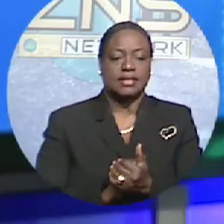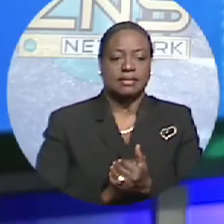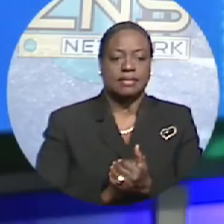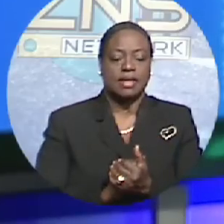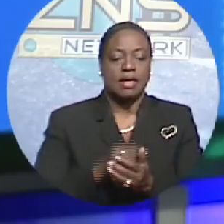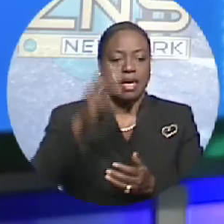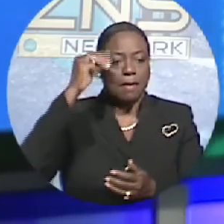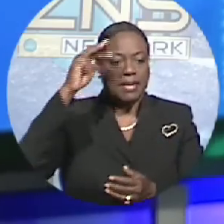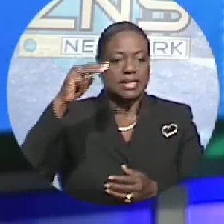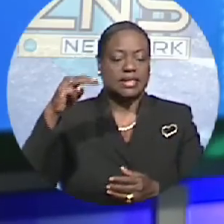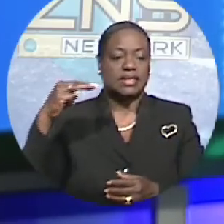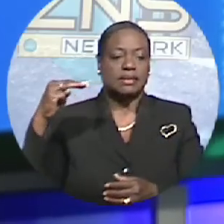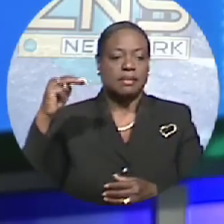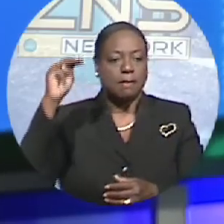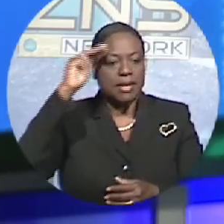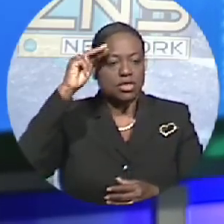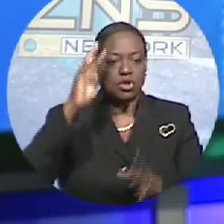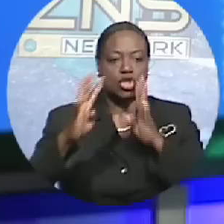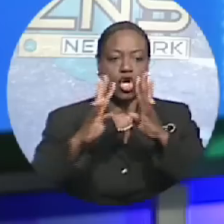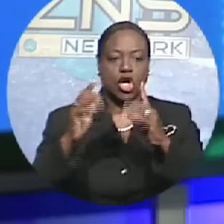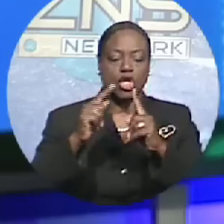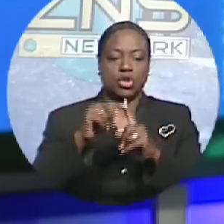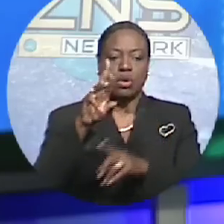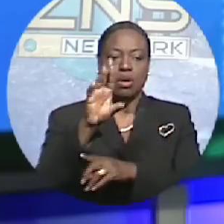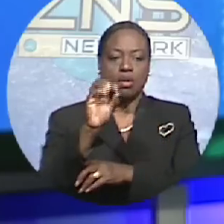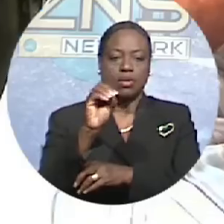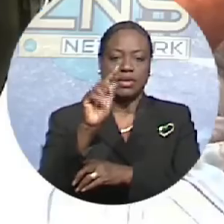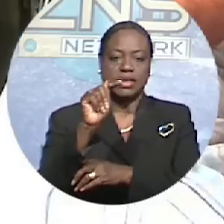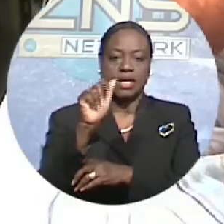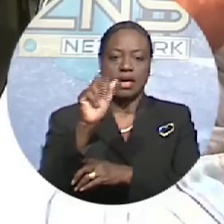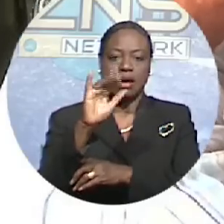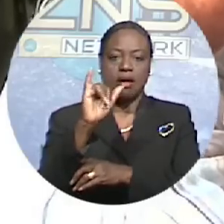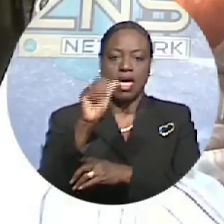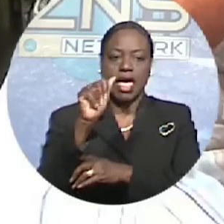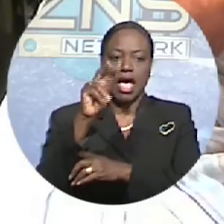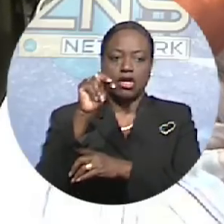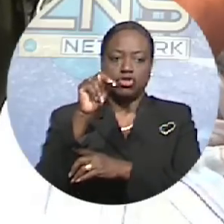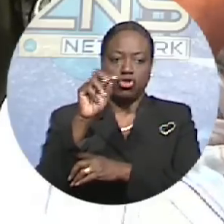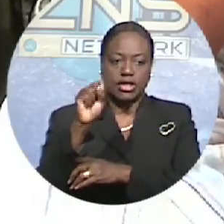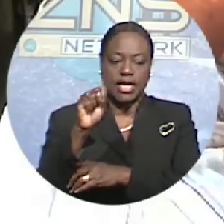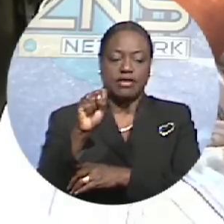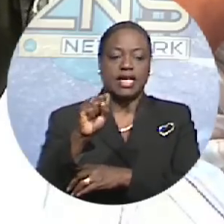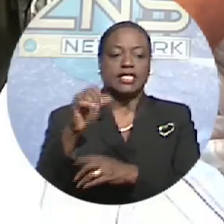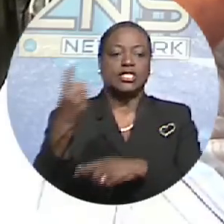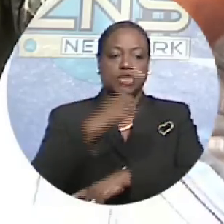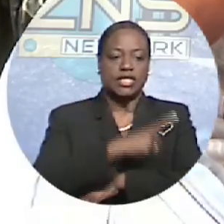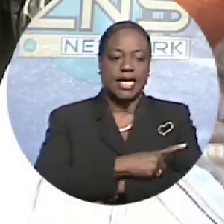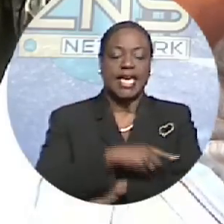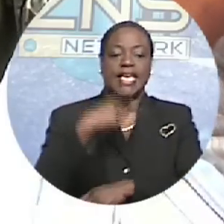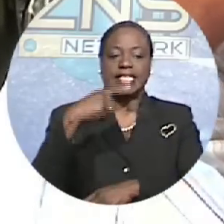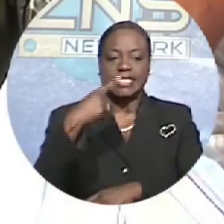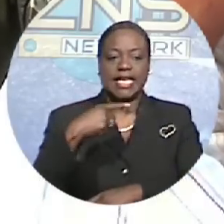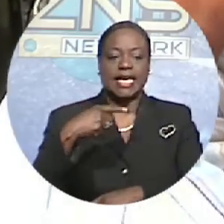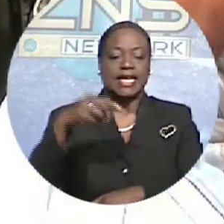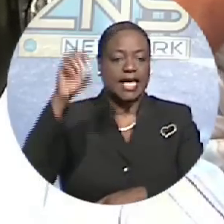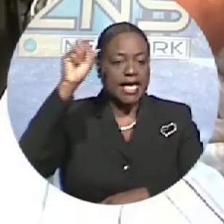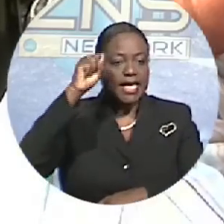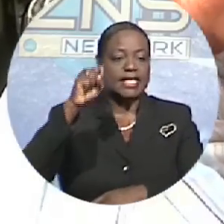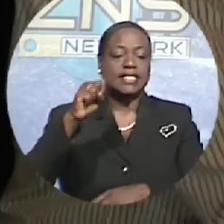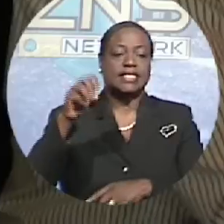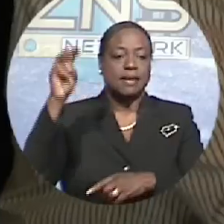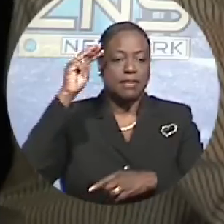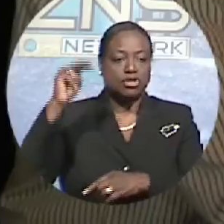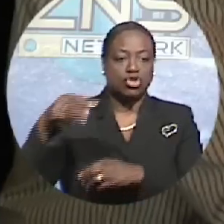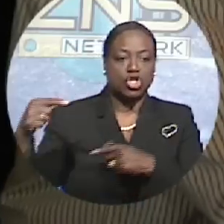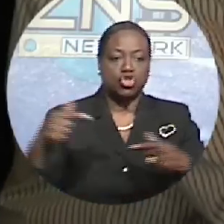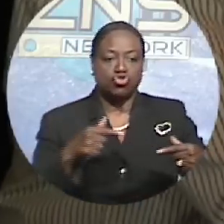Minister Mitchell was speaking to Rotarians of Southeast Nassau today. Meantime, he admitted his ministry is struggling with how to get a grip on